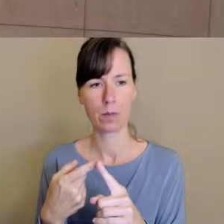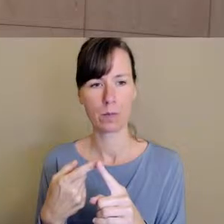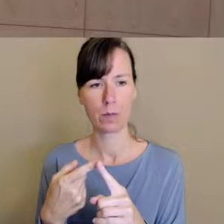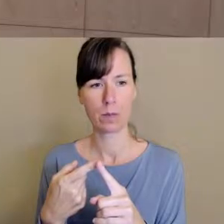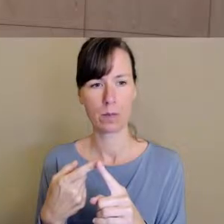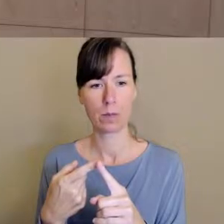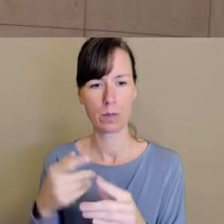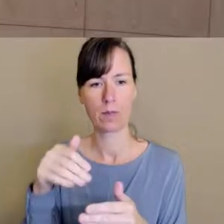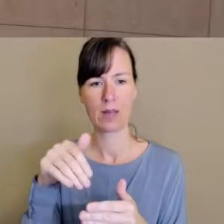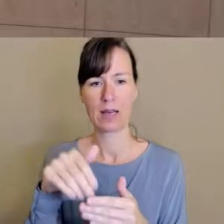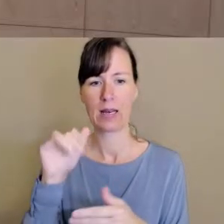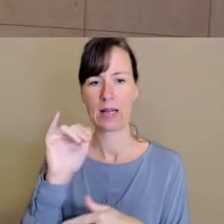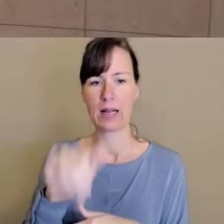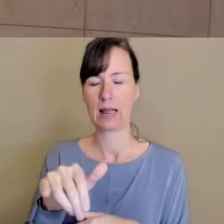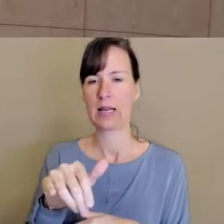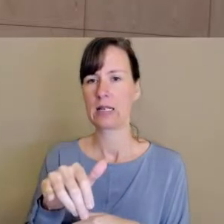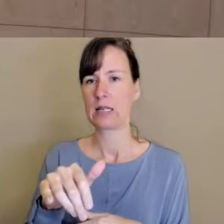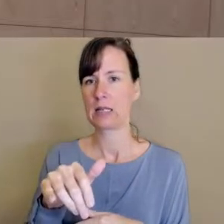hearing process